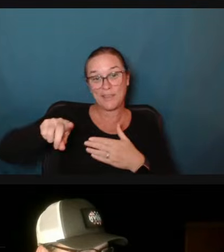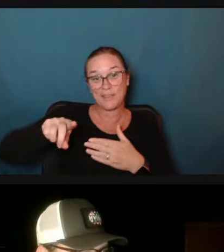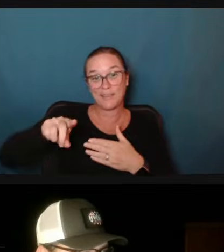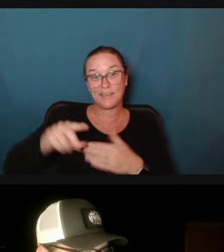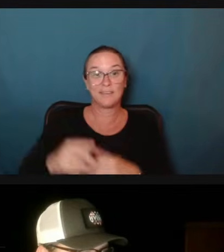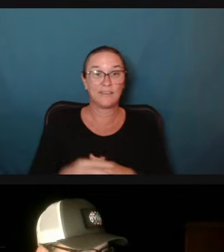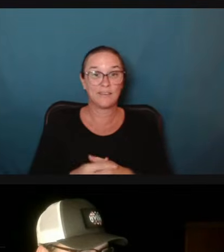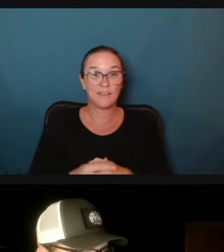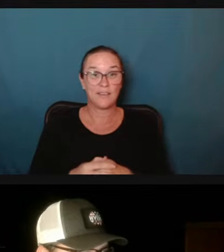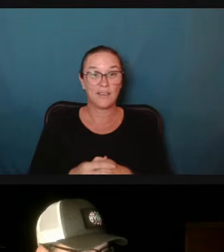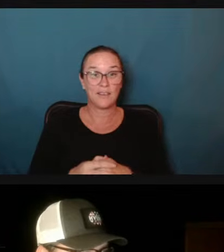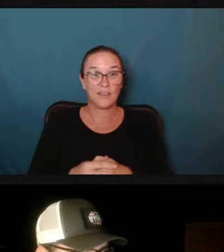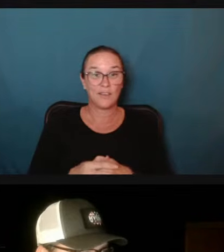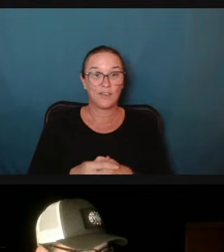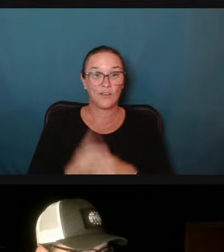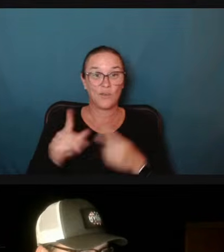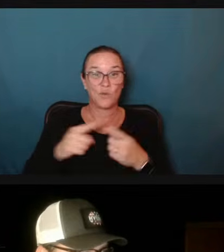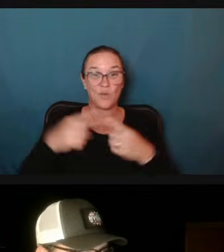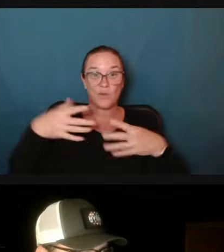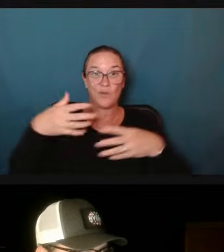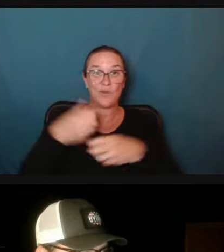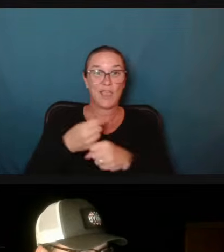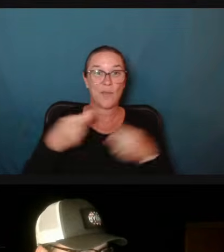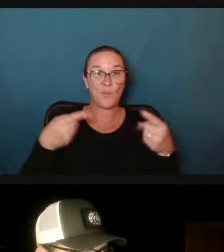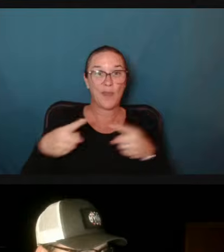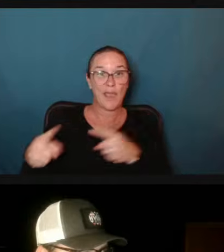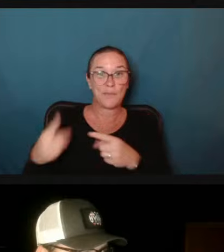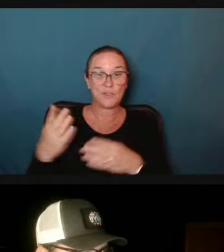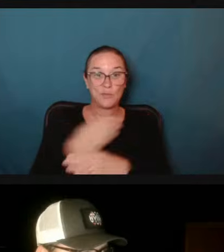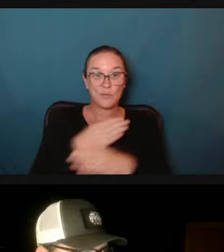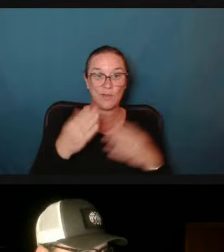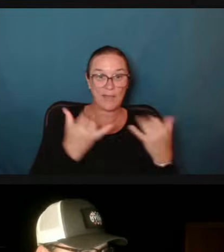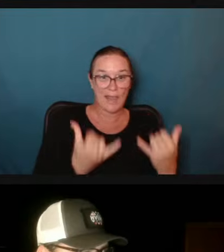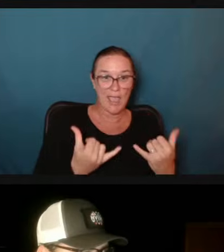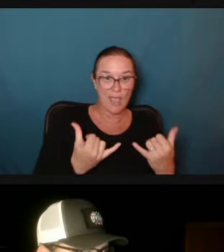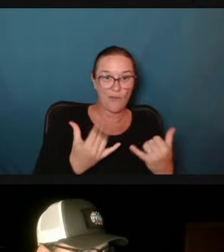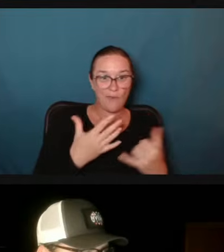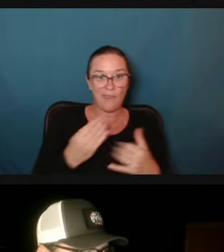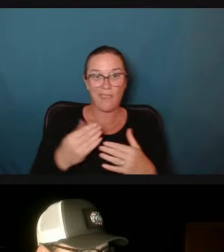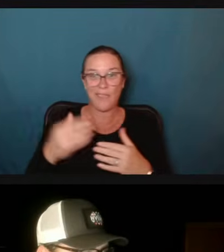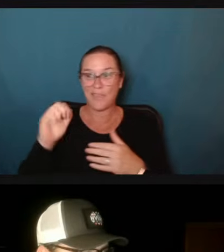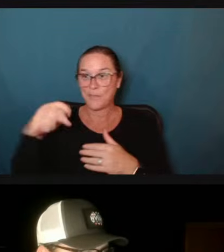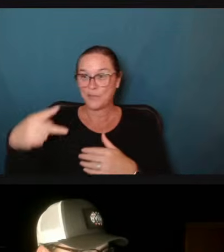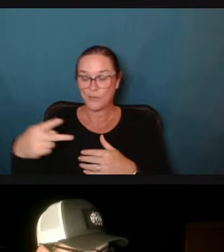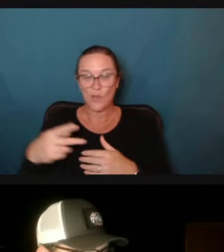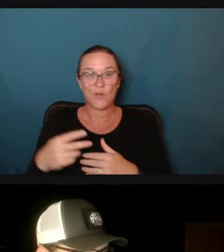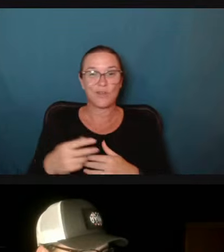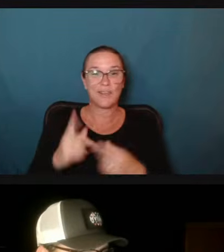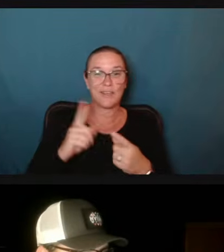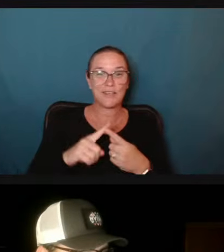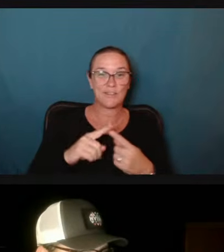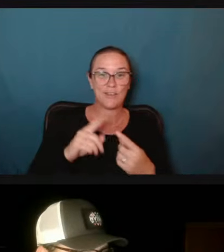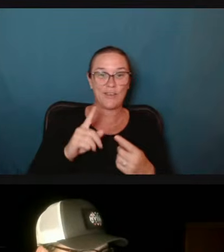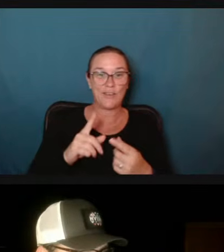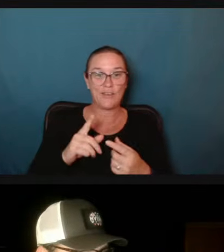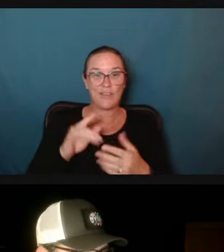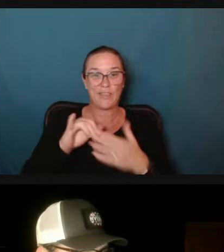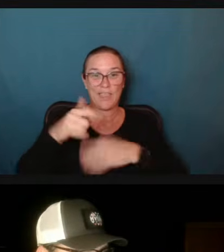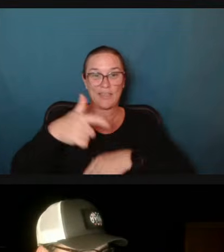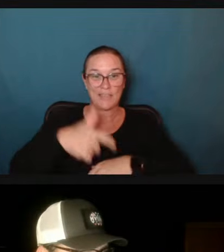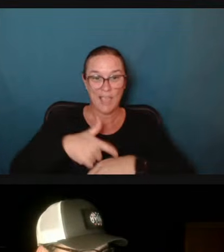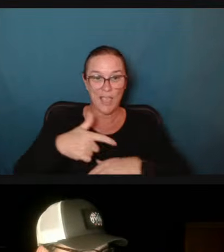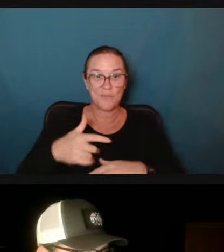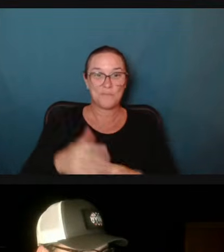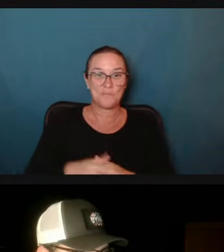we'll recap what happens between now and then. And until then, we'll all wait 42 together. And